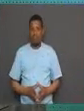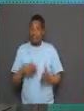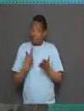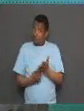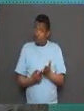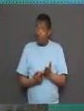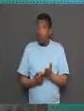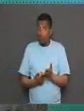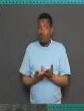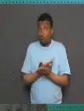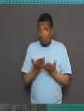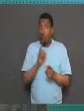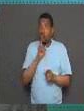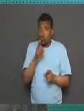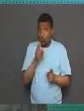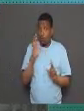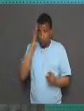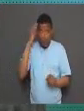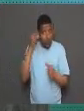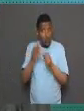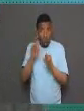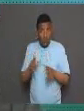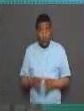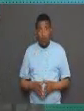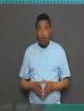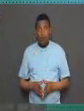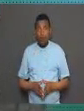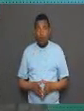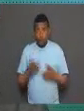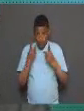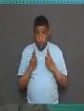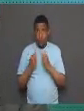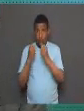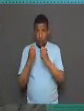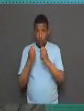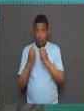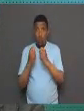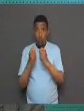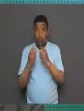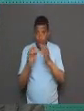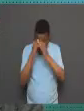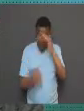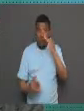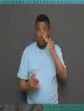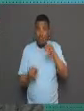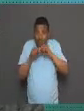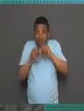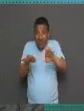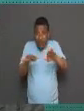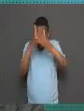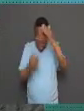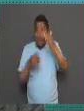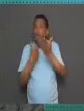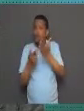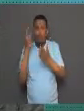These facts are important to remember as we try to combat the spread of